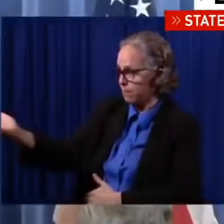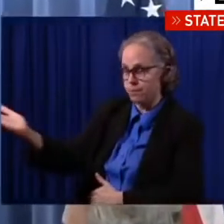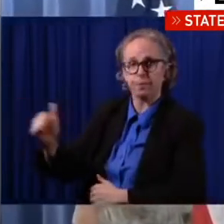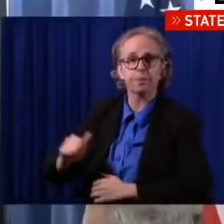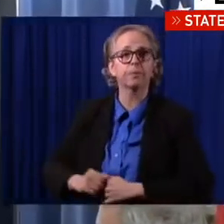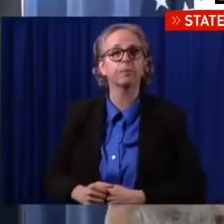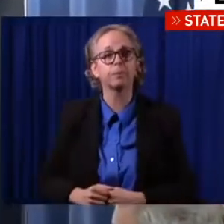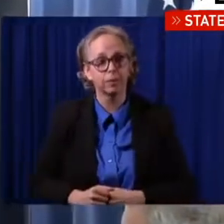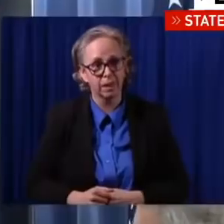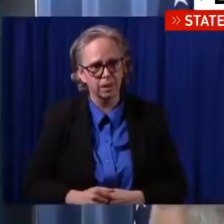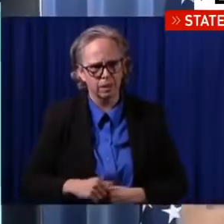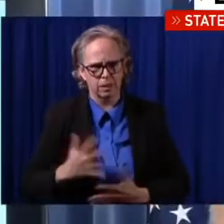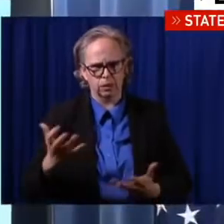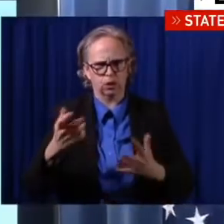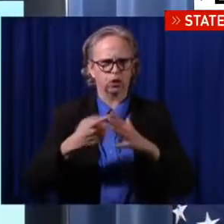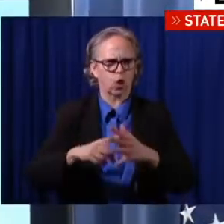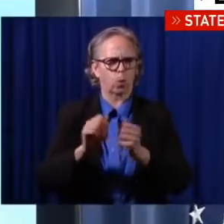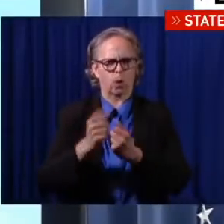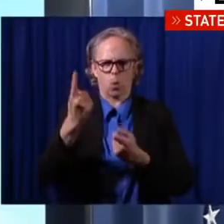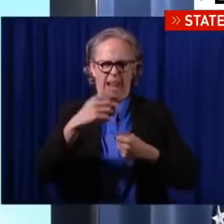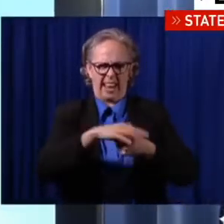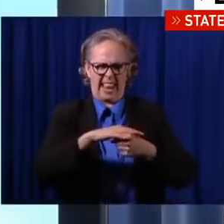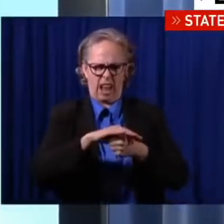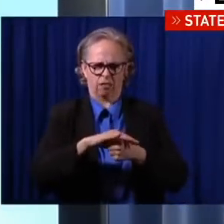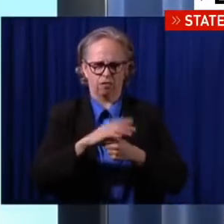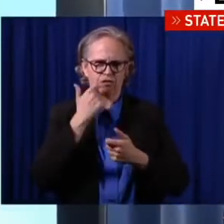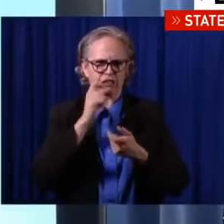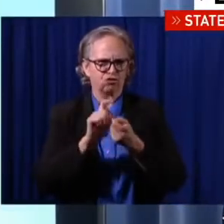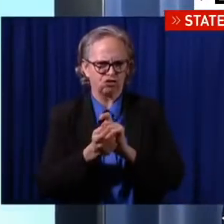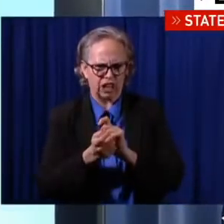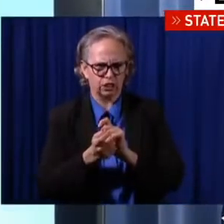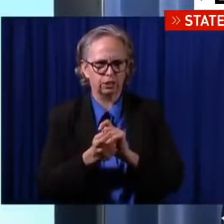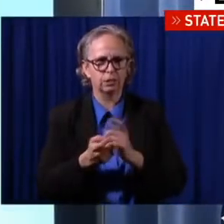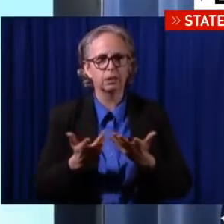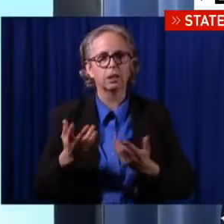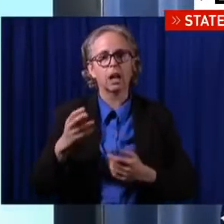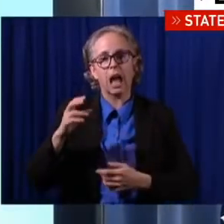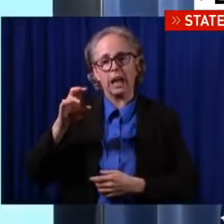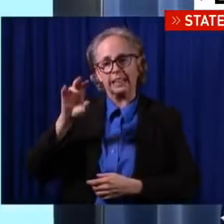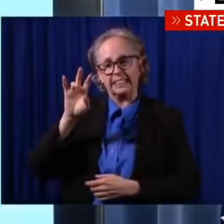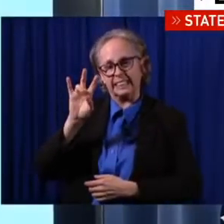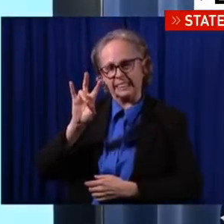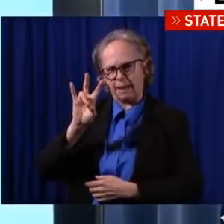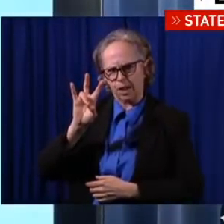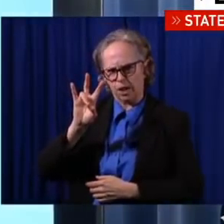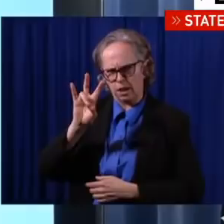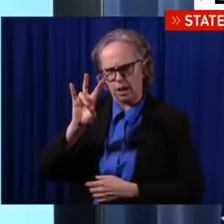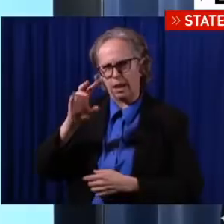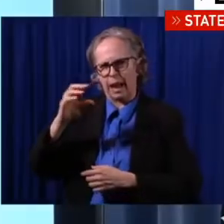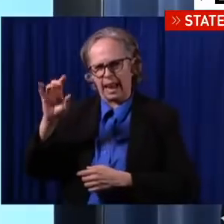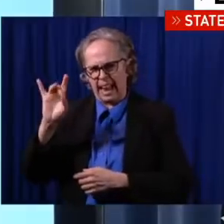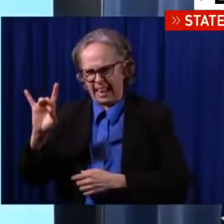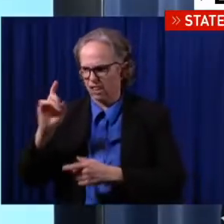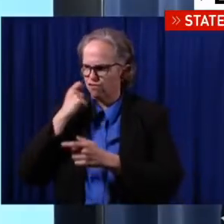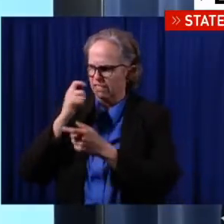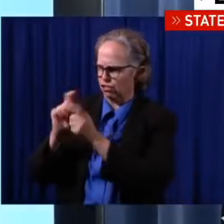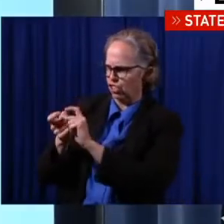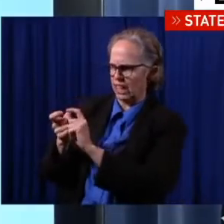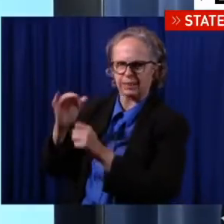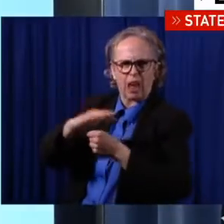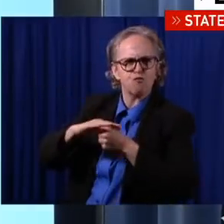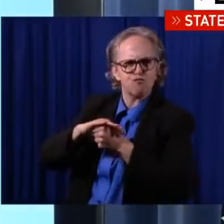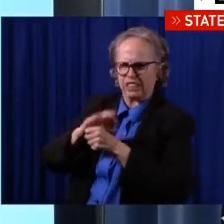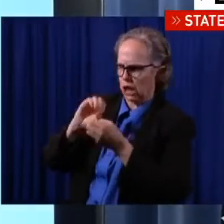actually changed, and that's region 7 and 8. And it's now up to